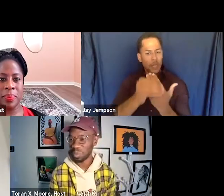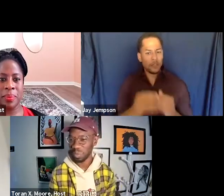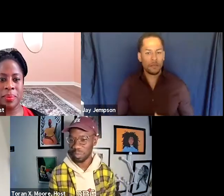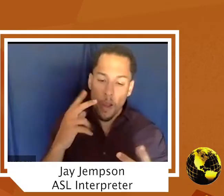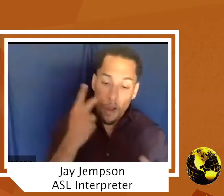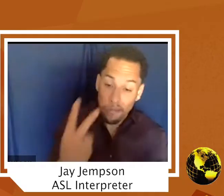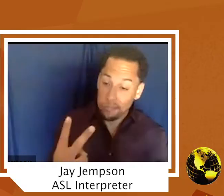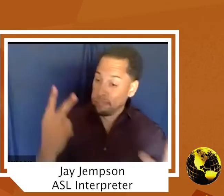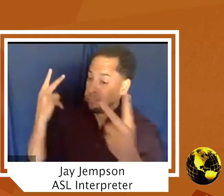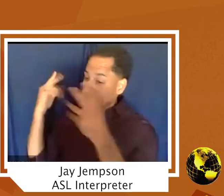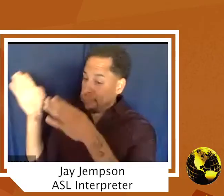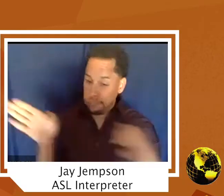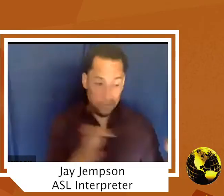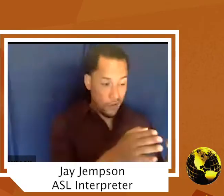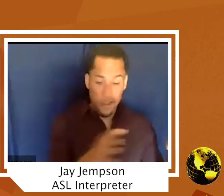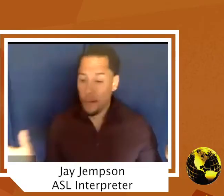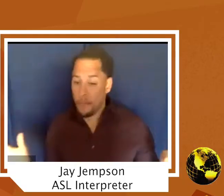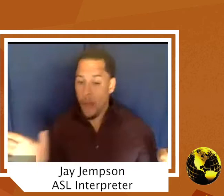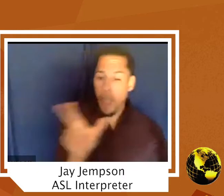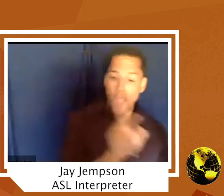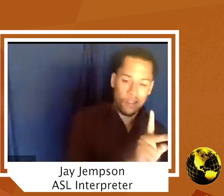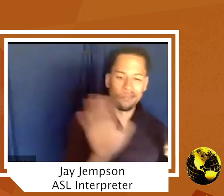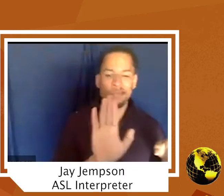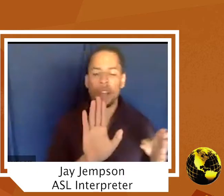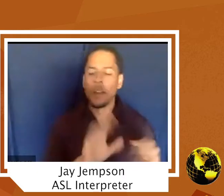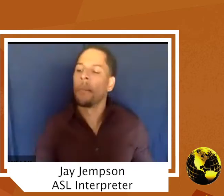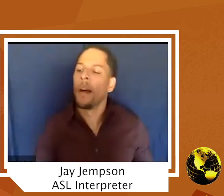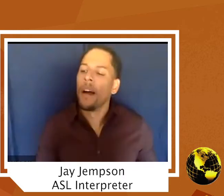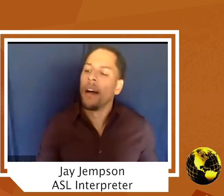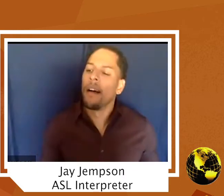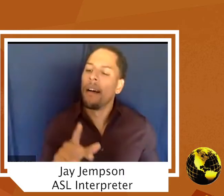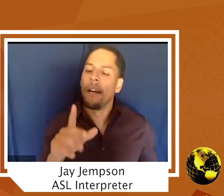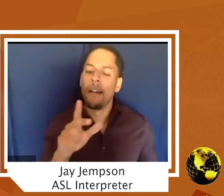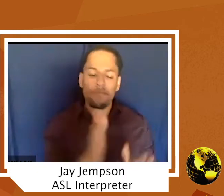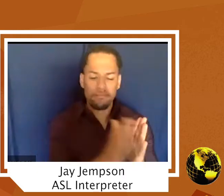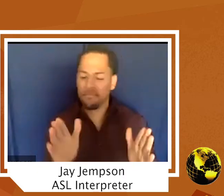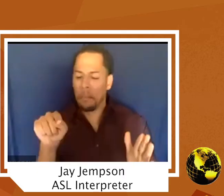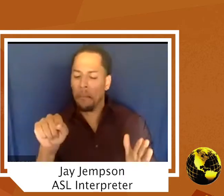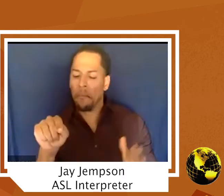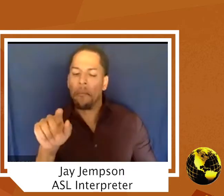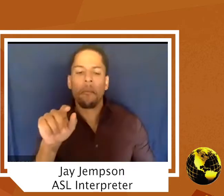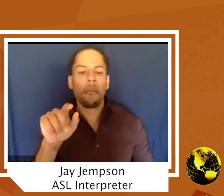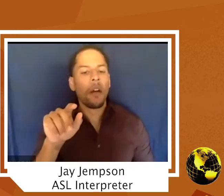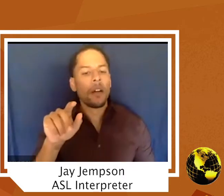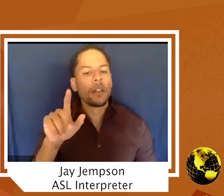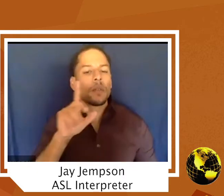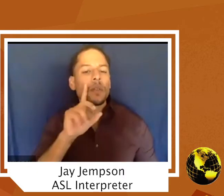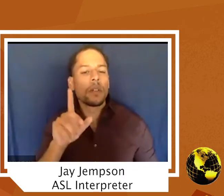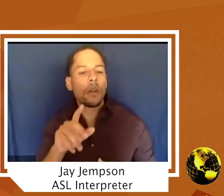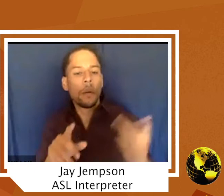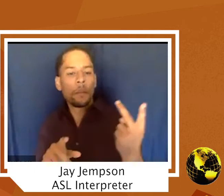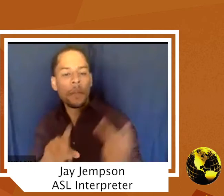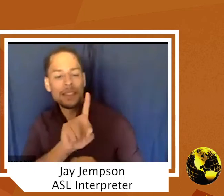Without going too far back, there are realizations that I had from a mutual board